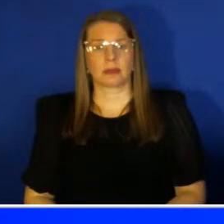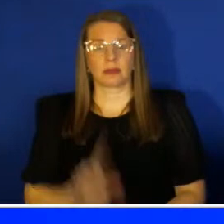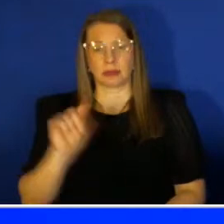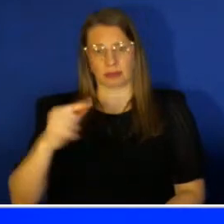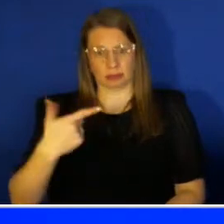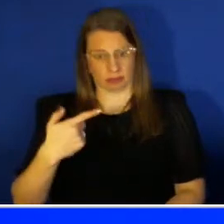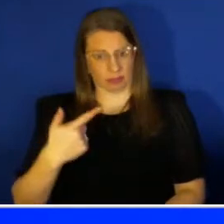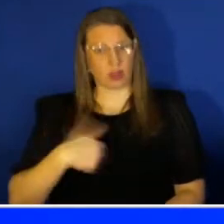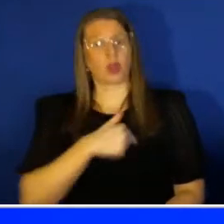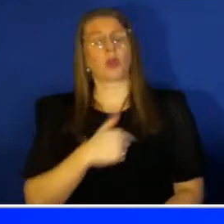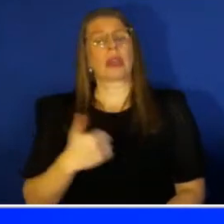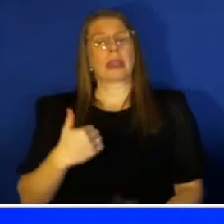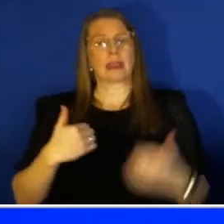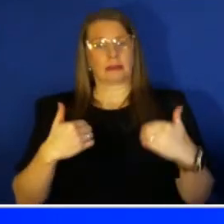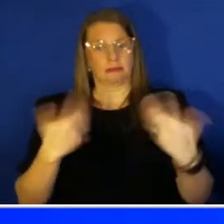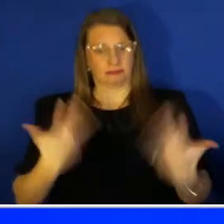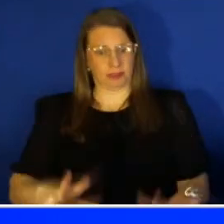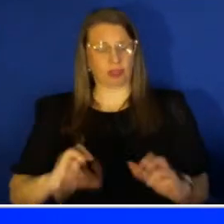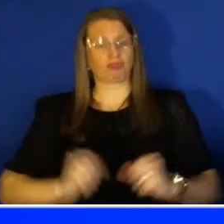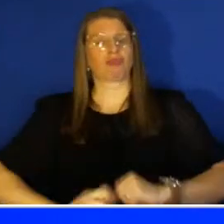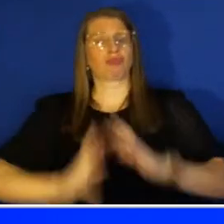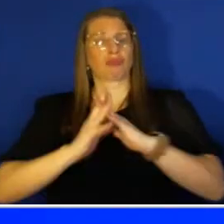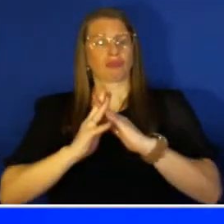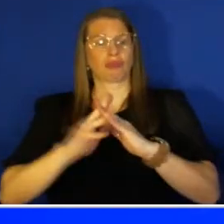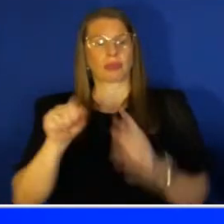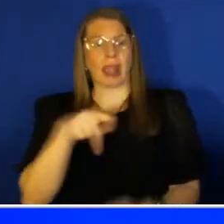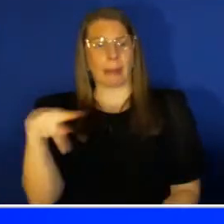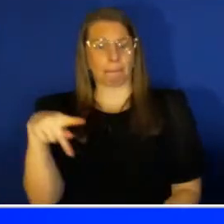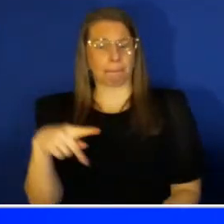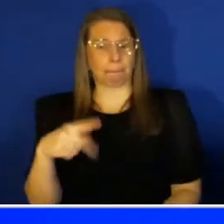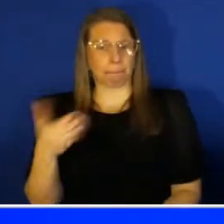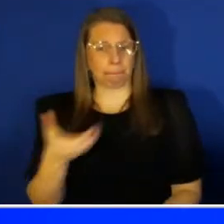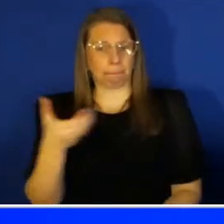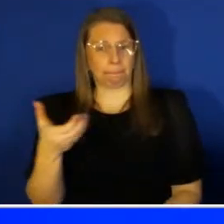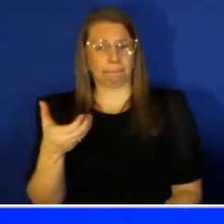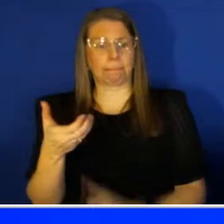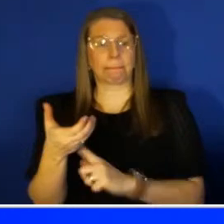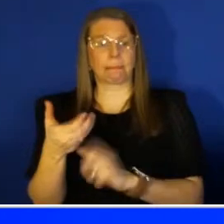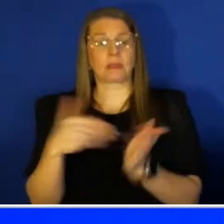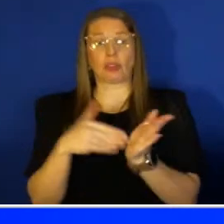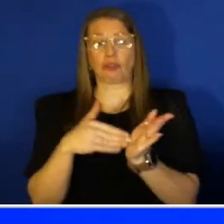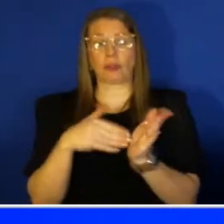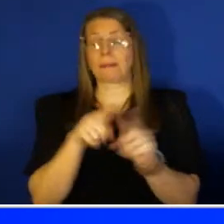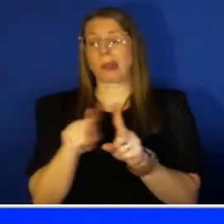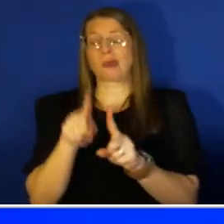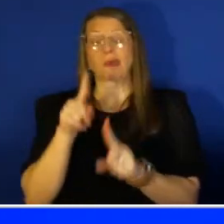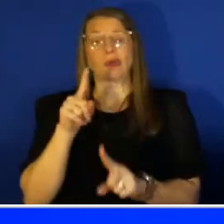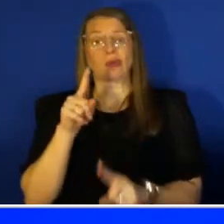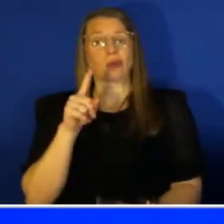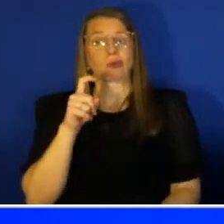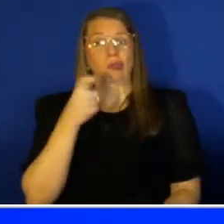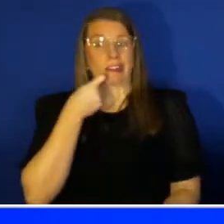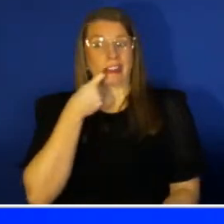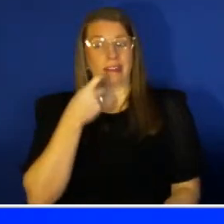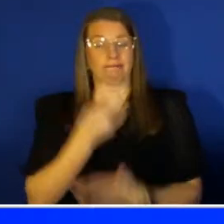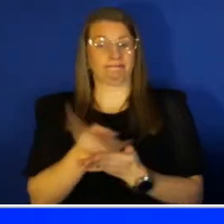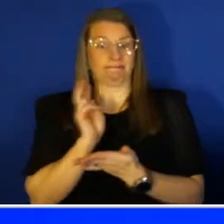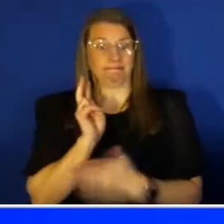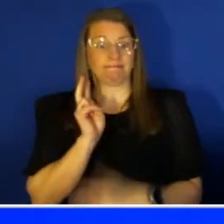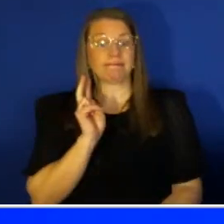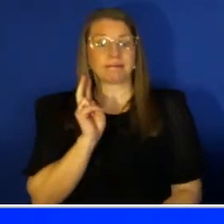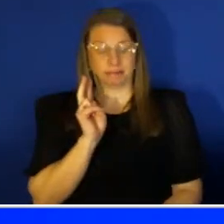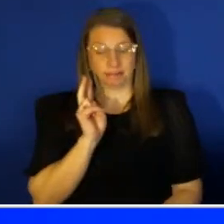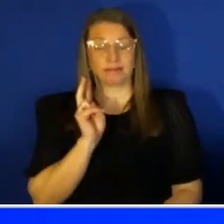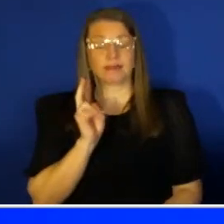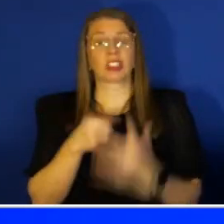had launched the app purely targeting our physicians. But recently, a couple of weeks ago, we have launched an